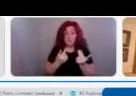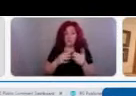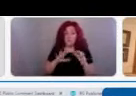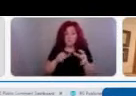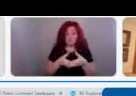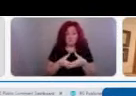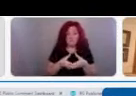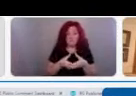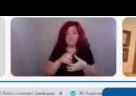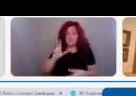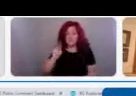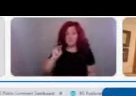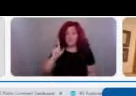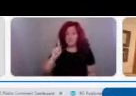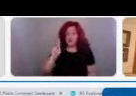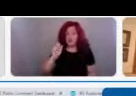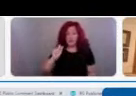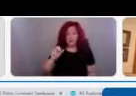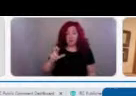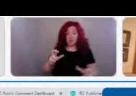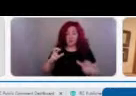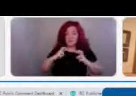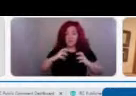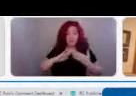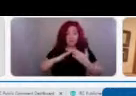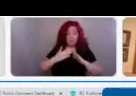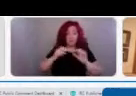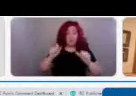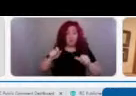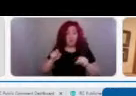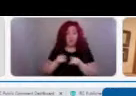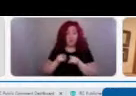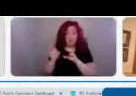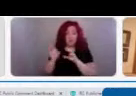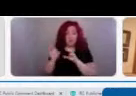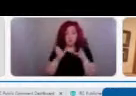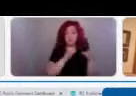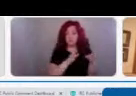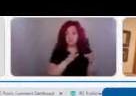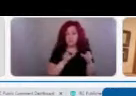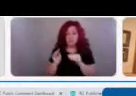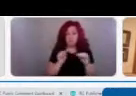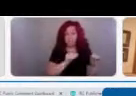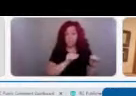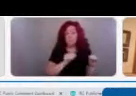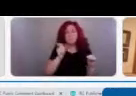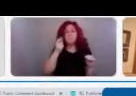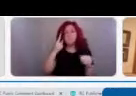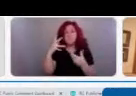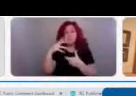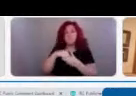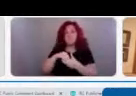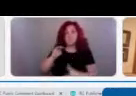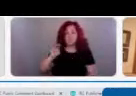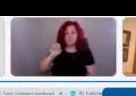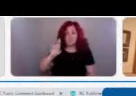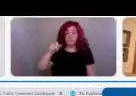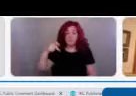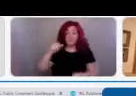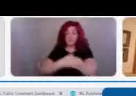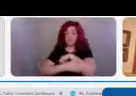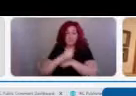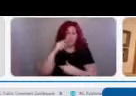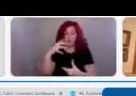sun lakes retiree community which could also be moved although sun lakes is part of maricopa county it isn't part of the city of